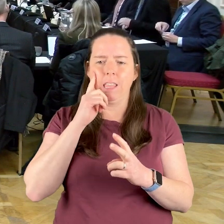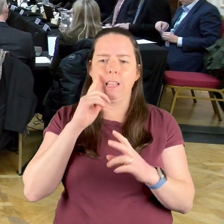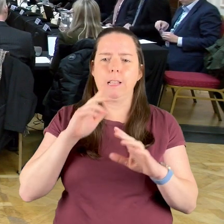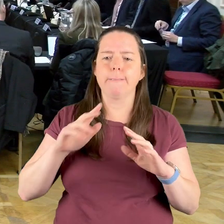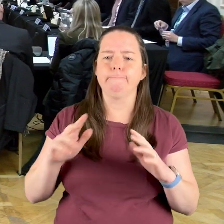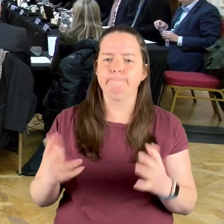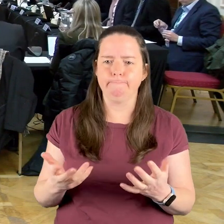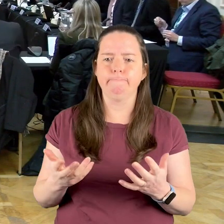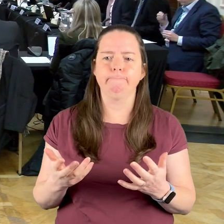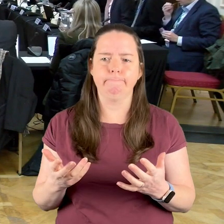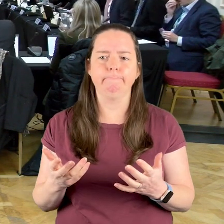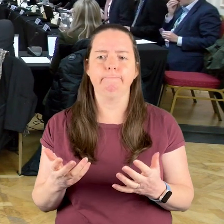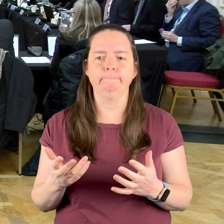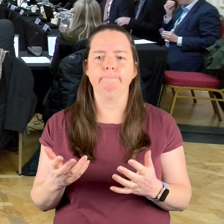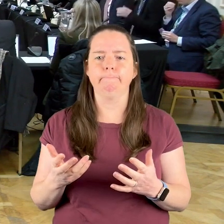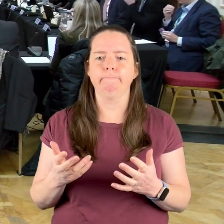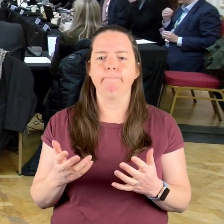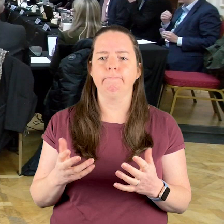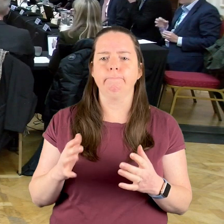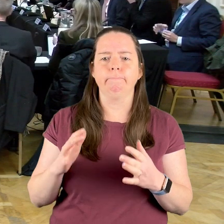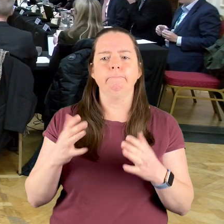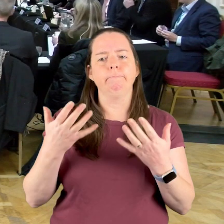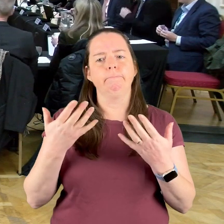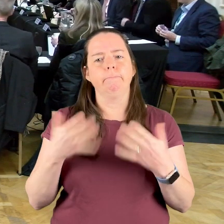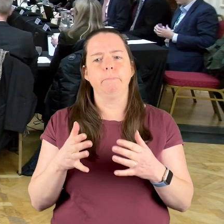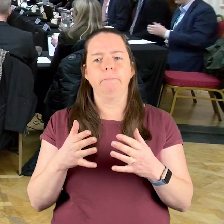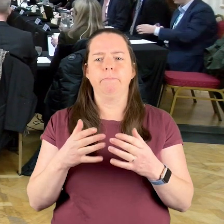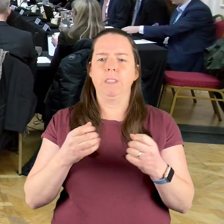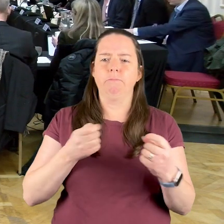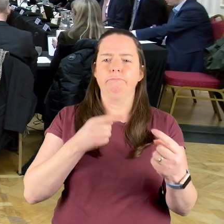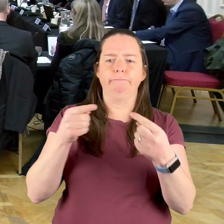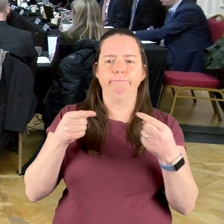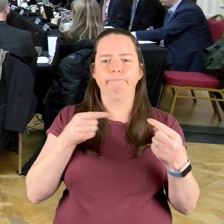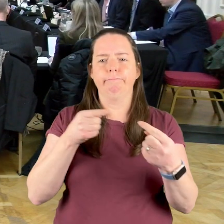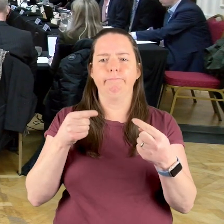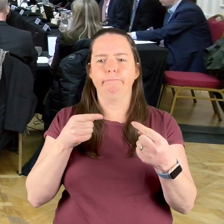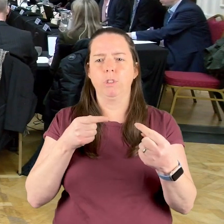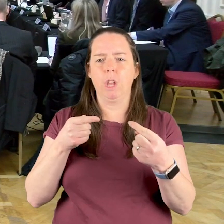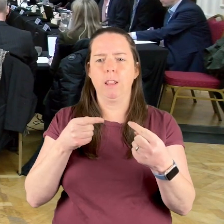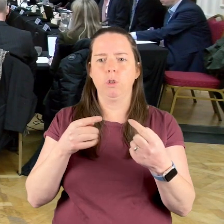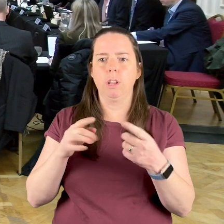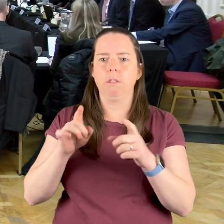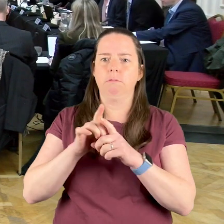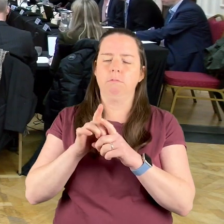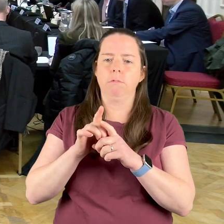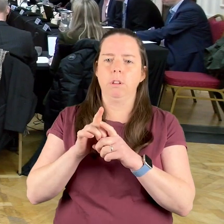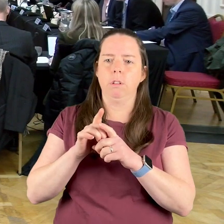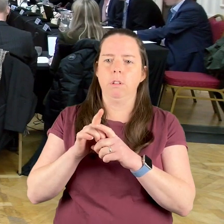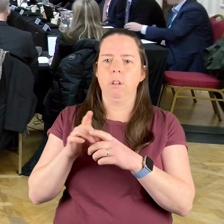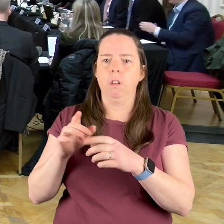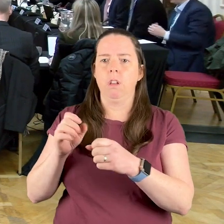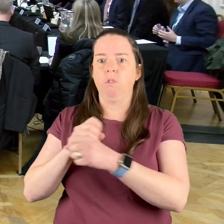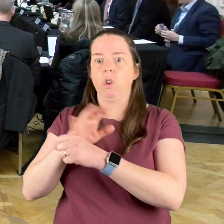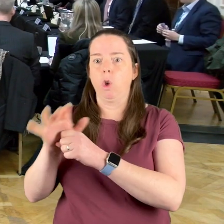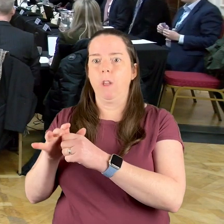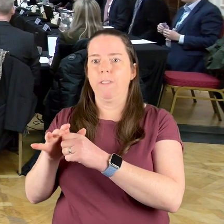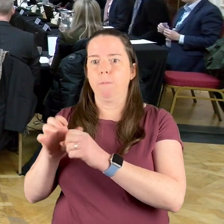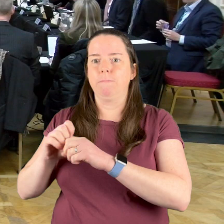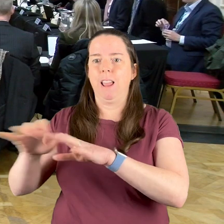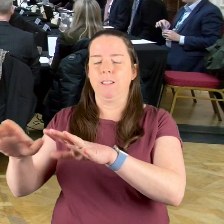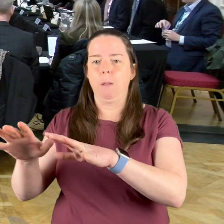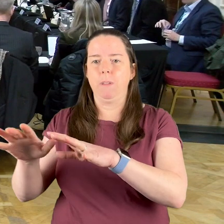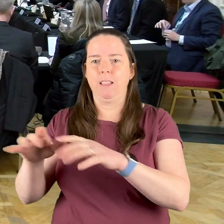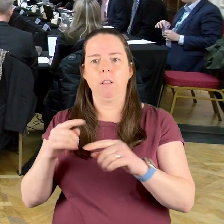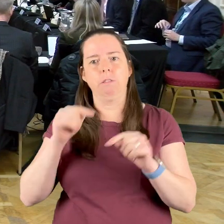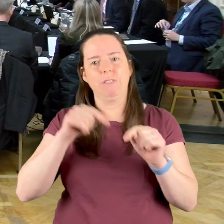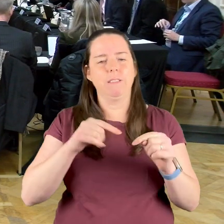think, with subtle nuance and difference, it's felt as challenging as any part of the COVID pandemic for